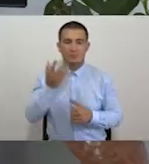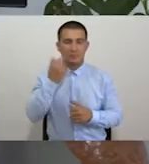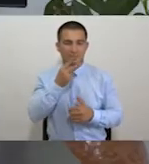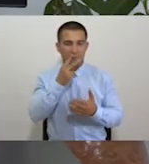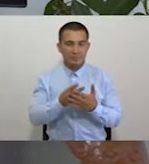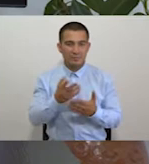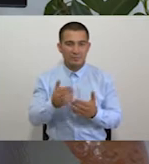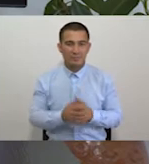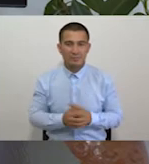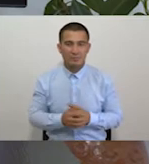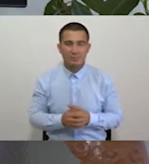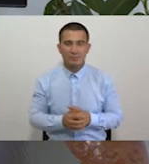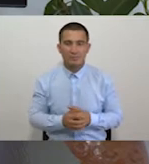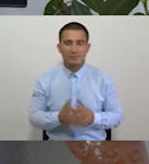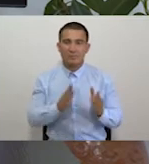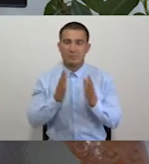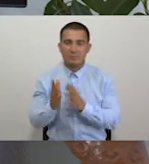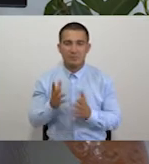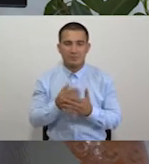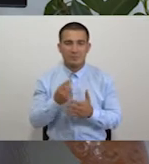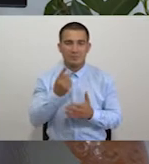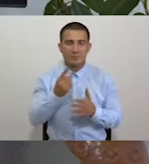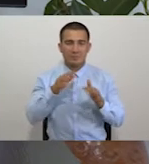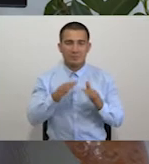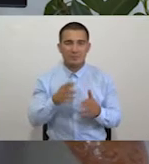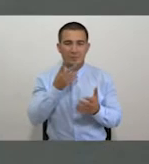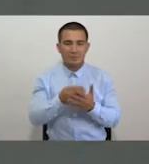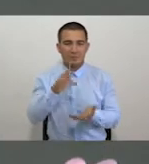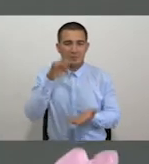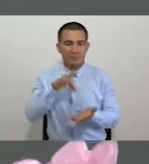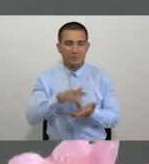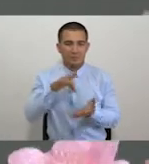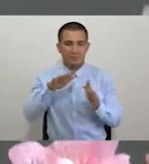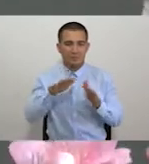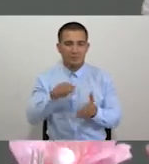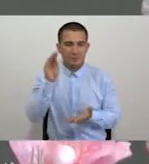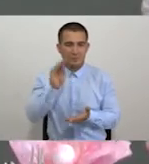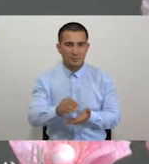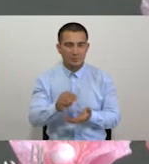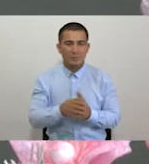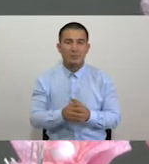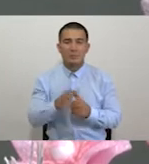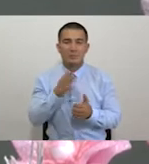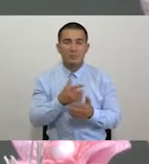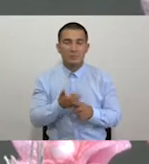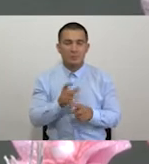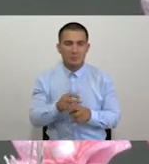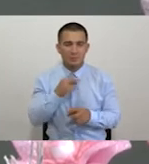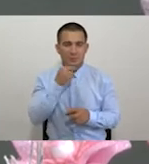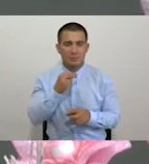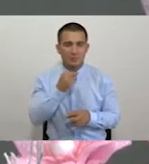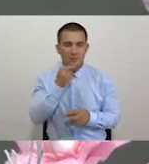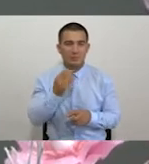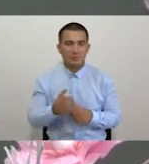Surib chiqqandan so'ng demak, birinchi qismimizni markazidan qo'yib, ohistalik